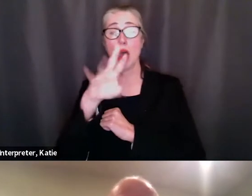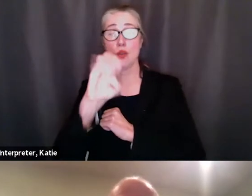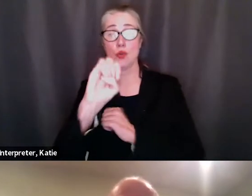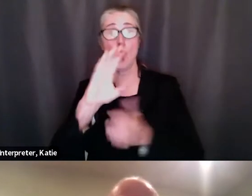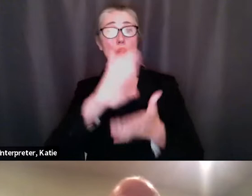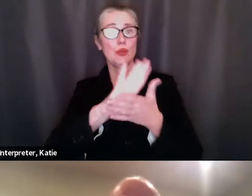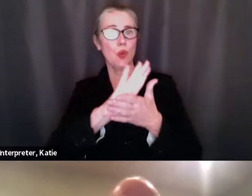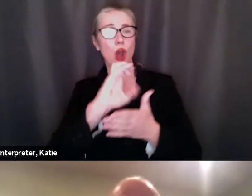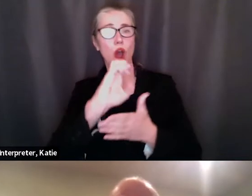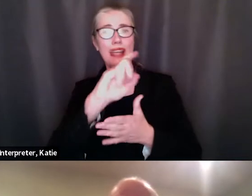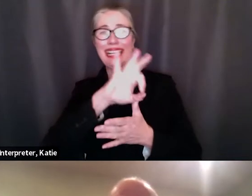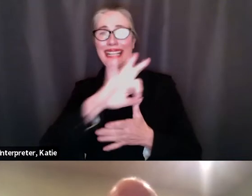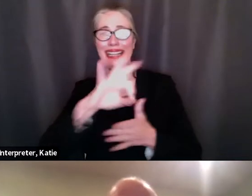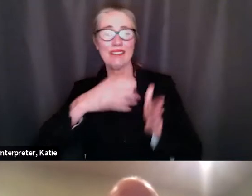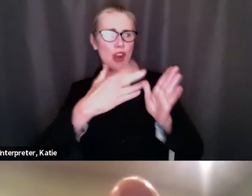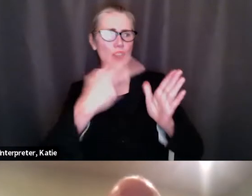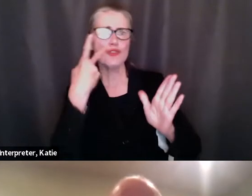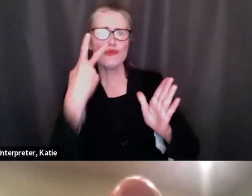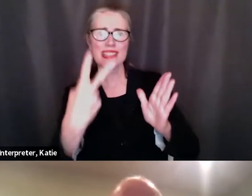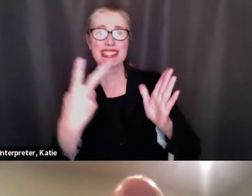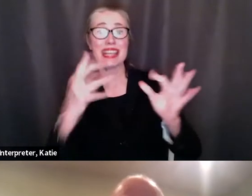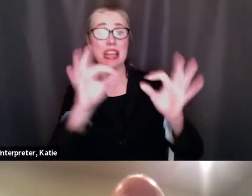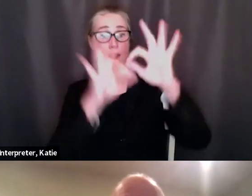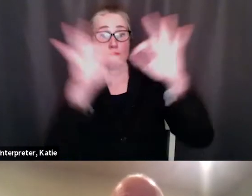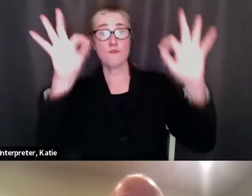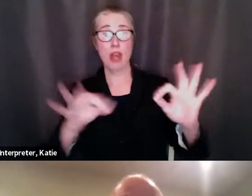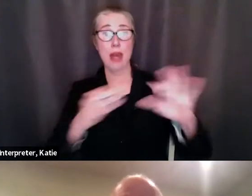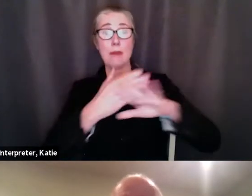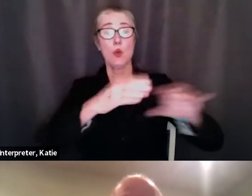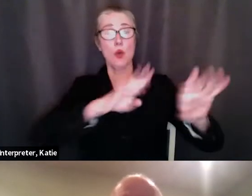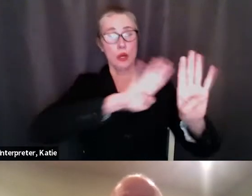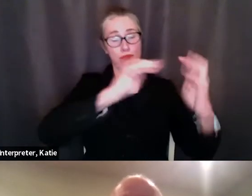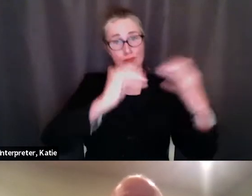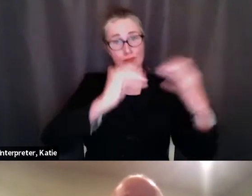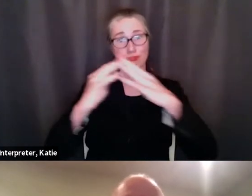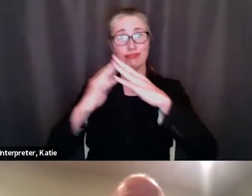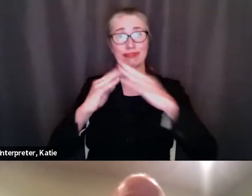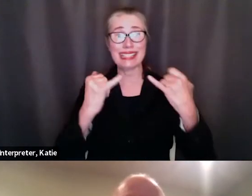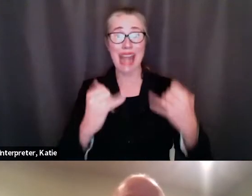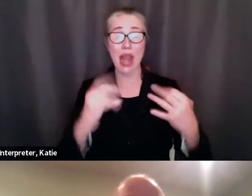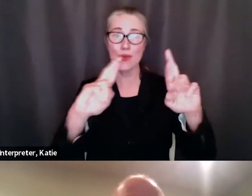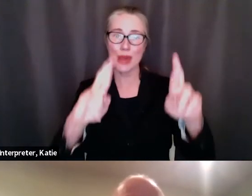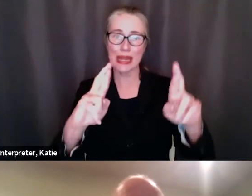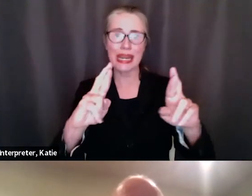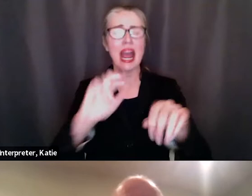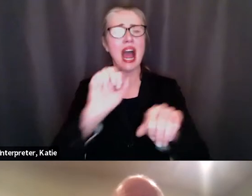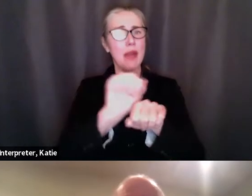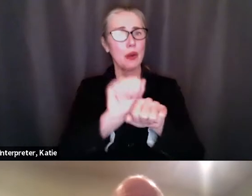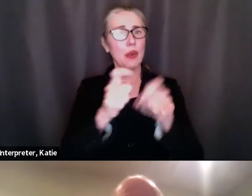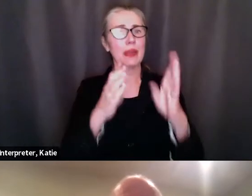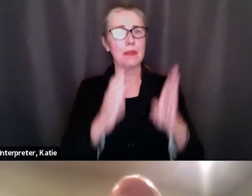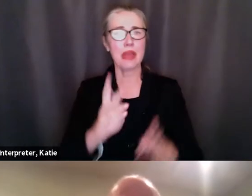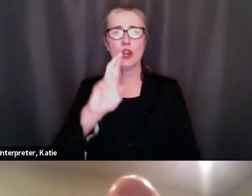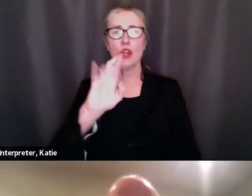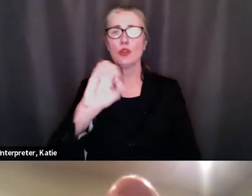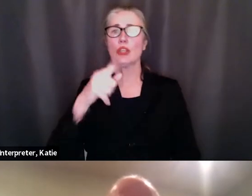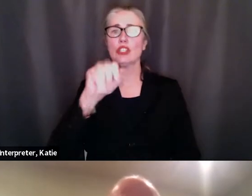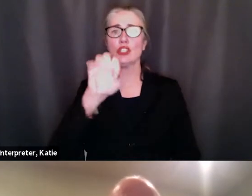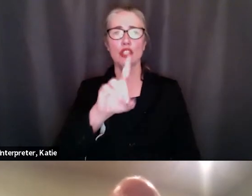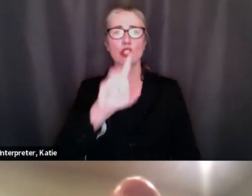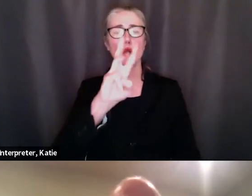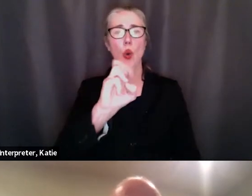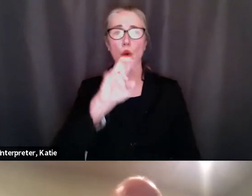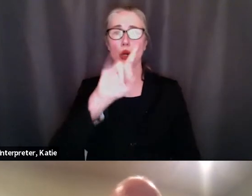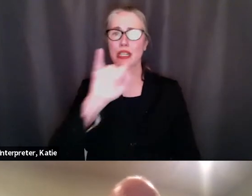framing of our five new classrooms is mostly completed at this time i've been working with project manager richard werty who's kept me